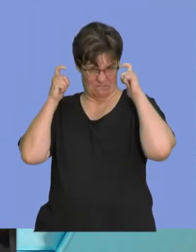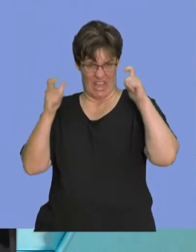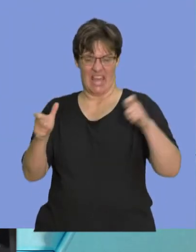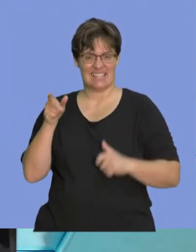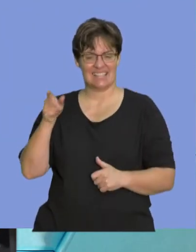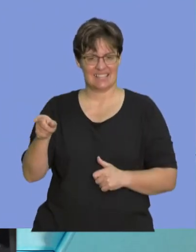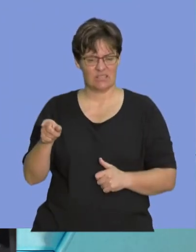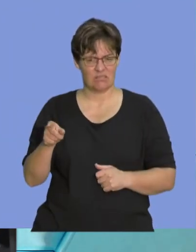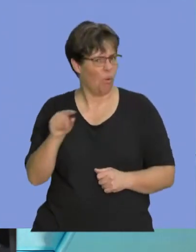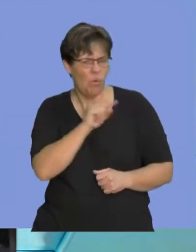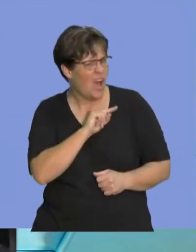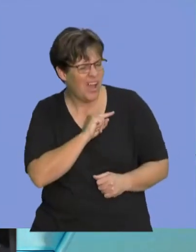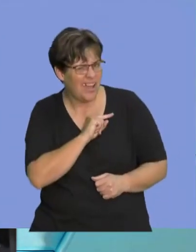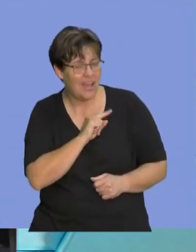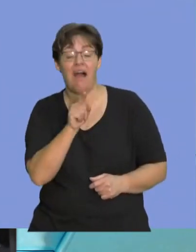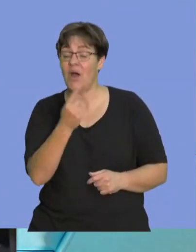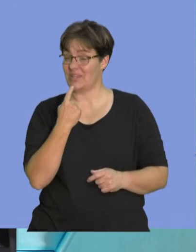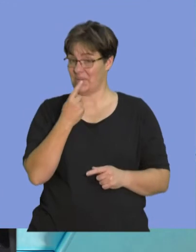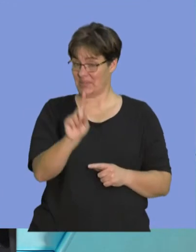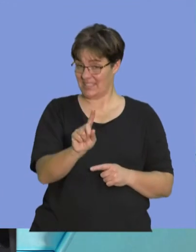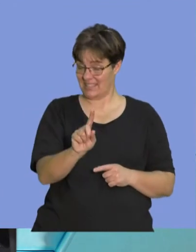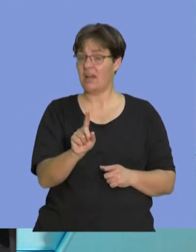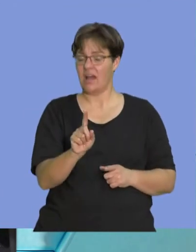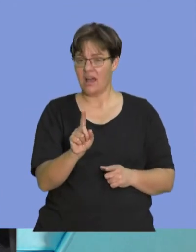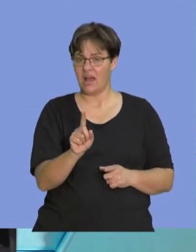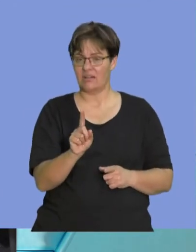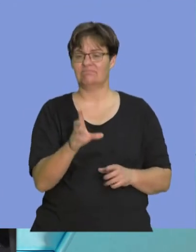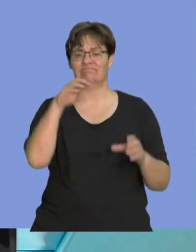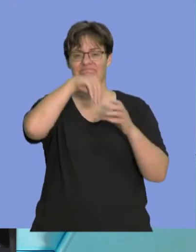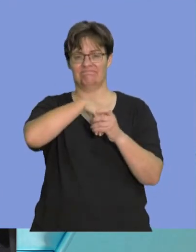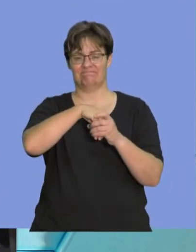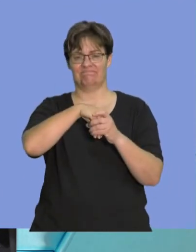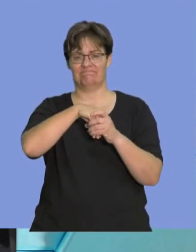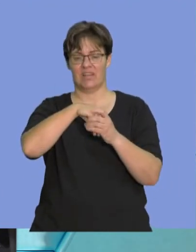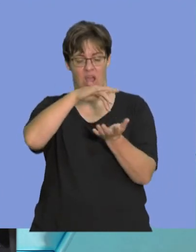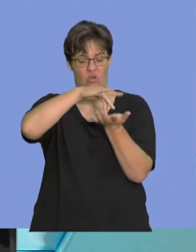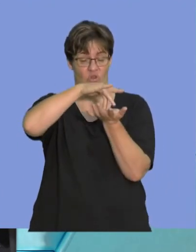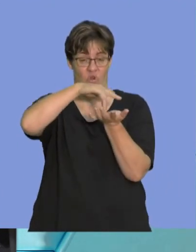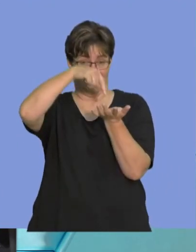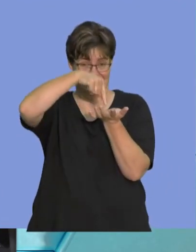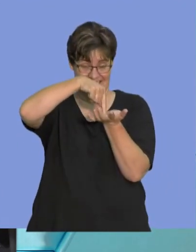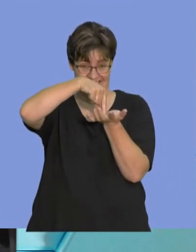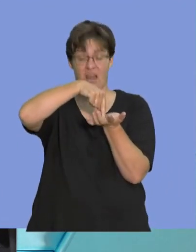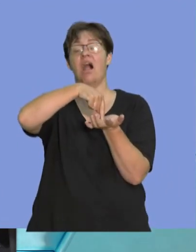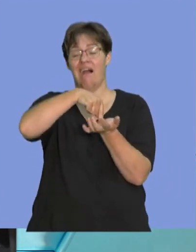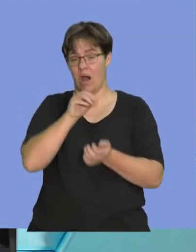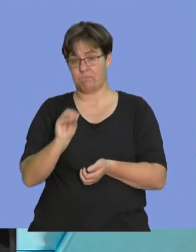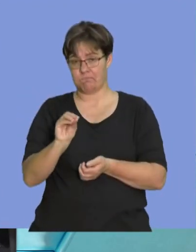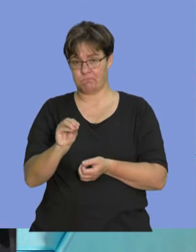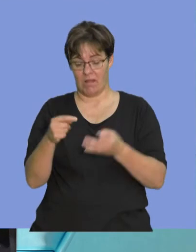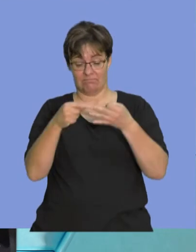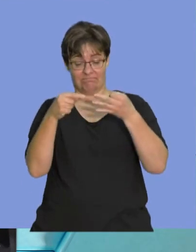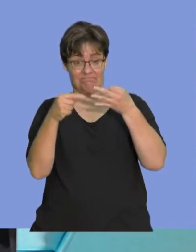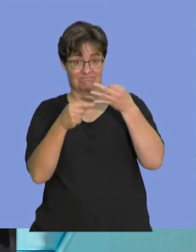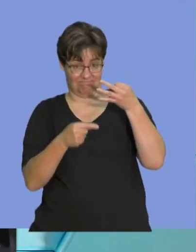reason for that, we've mentioned that, okay, it has to do with the composition of the Earth's inner core. So the three ferromagnetic elements